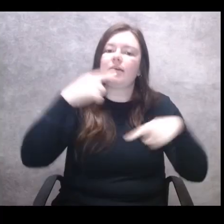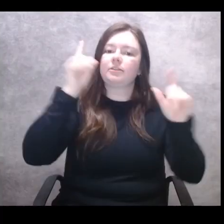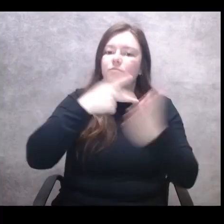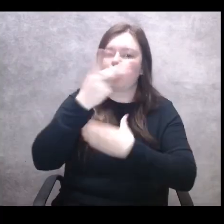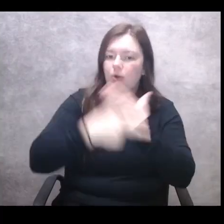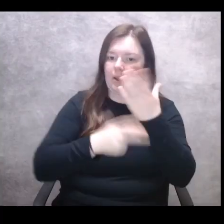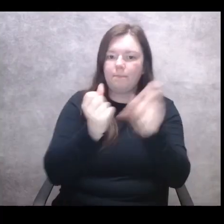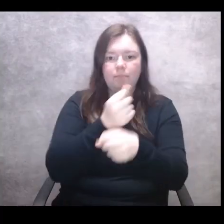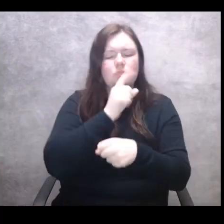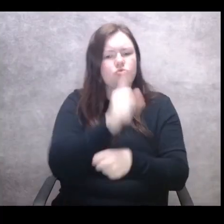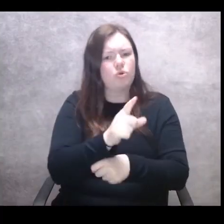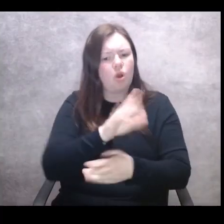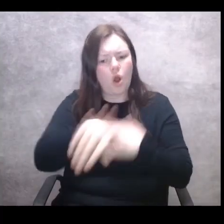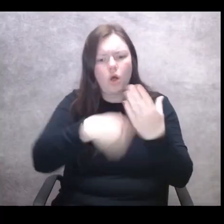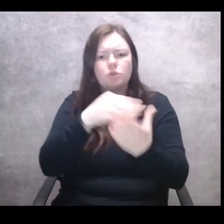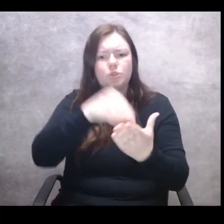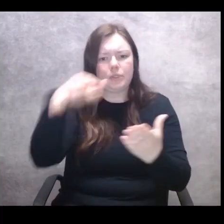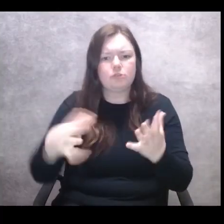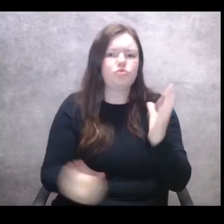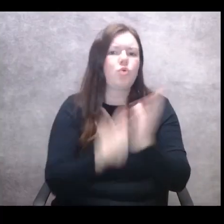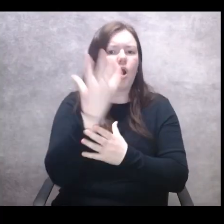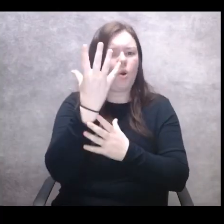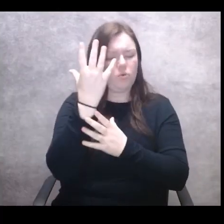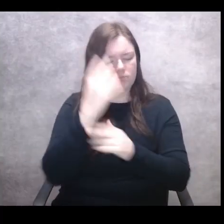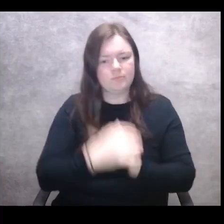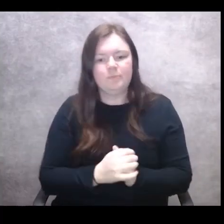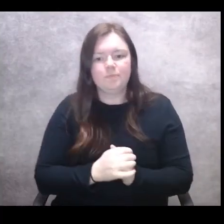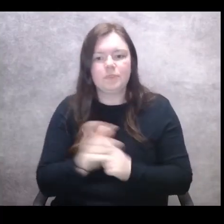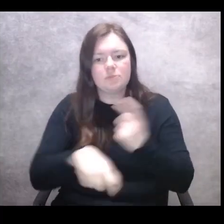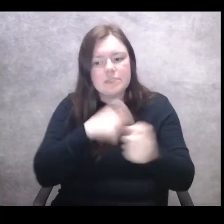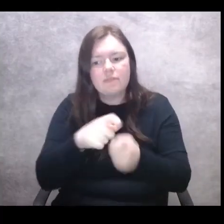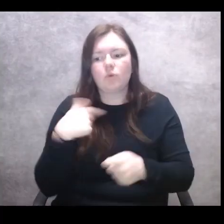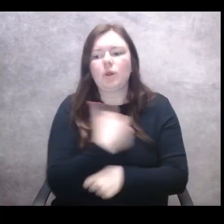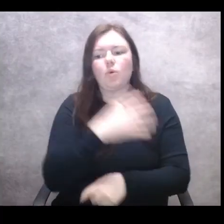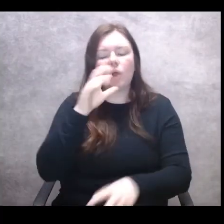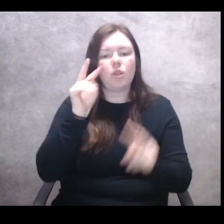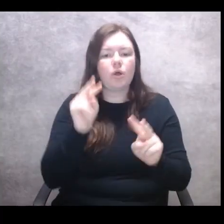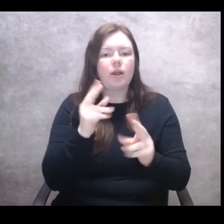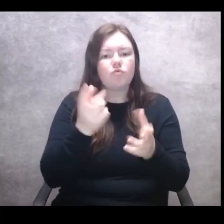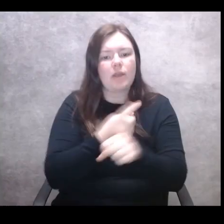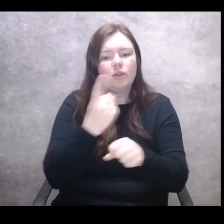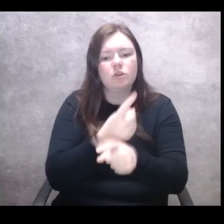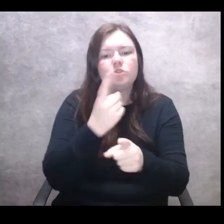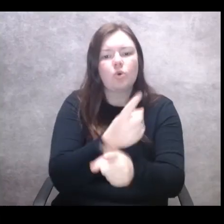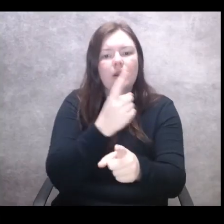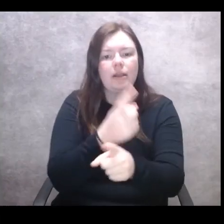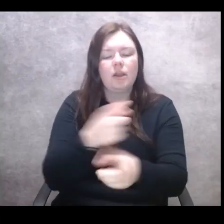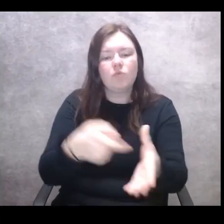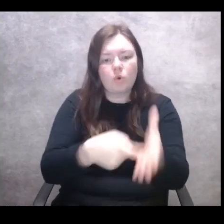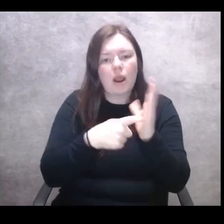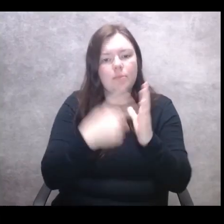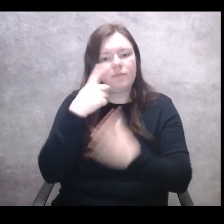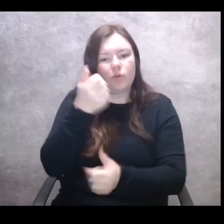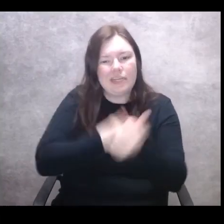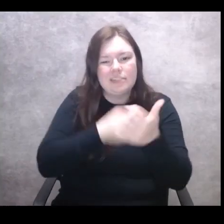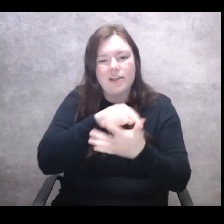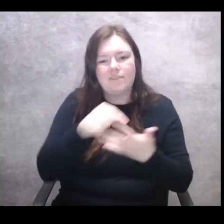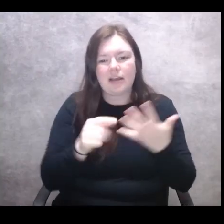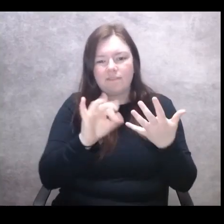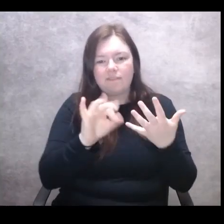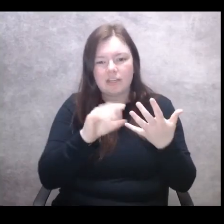compliant, and effective program ensuring student growth. Specifically, we will look at regulatory requirements for each